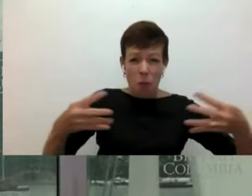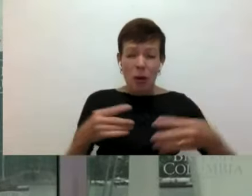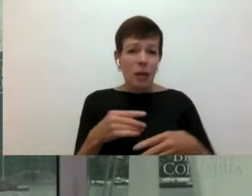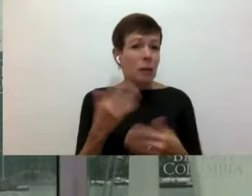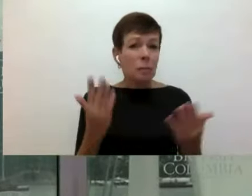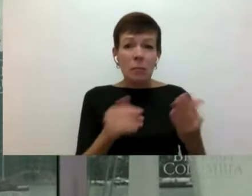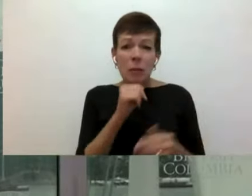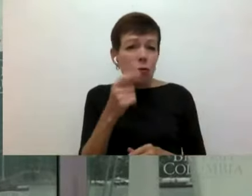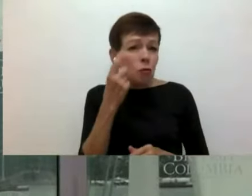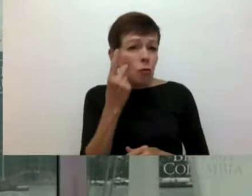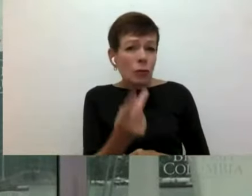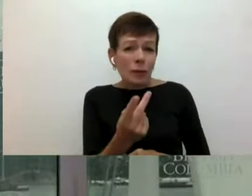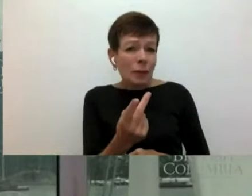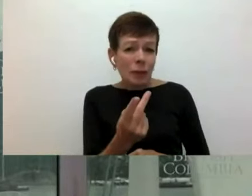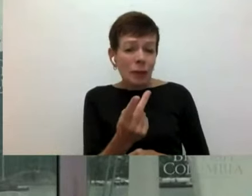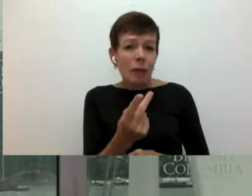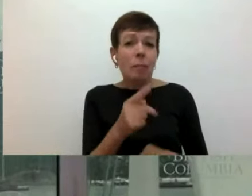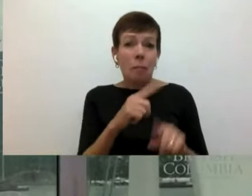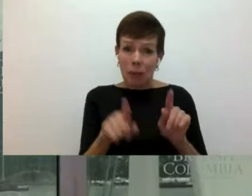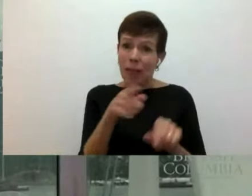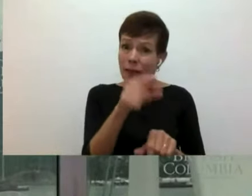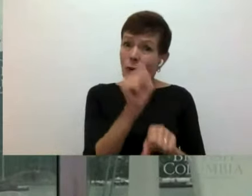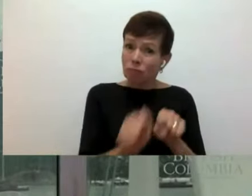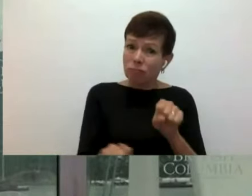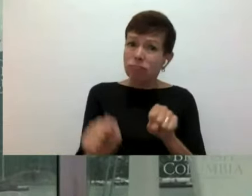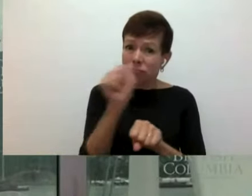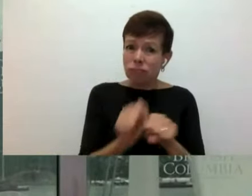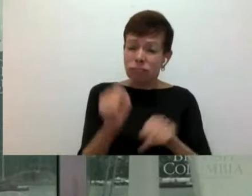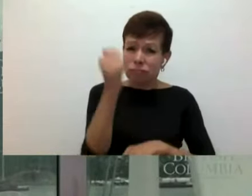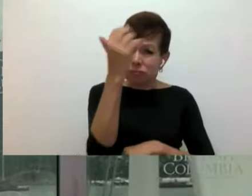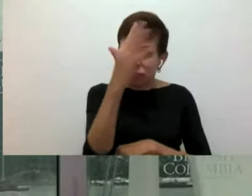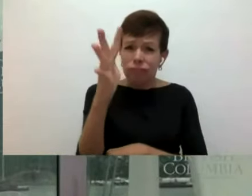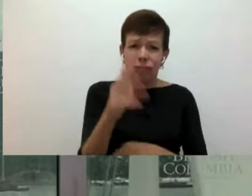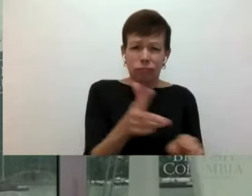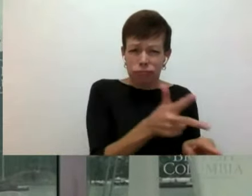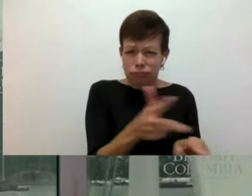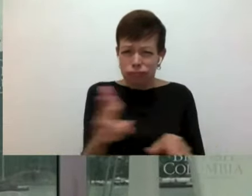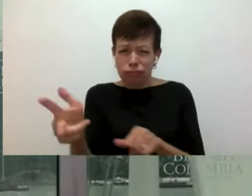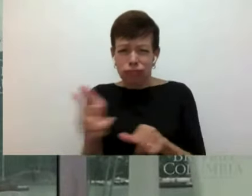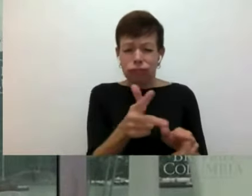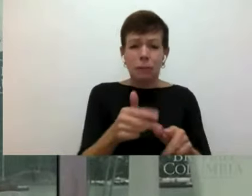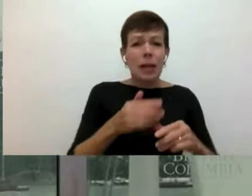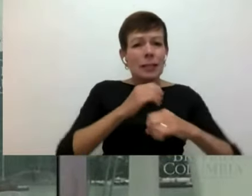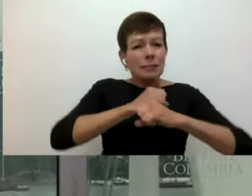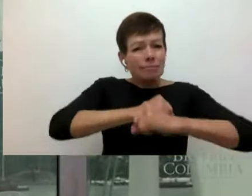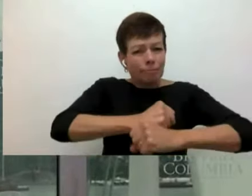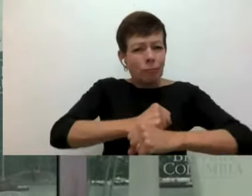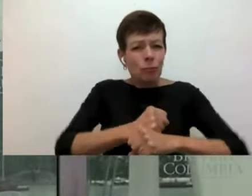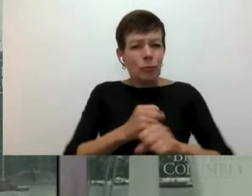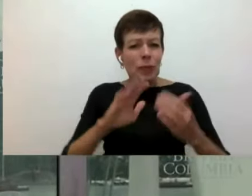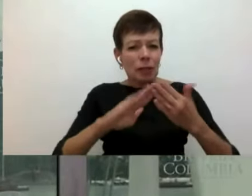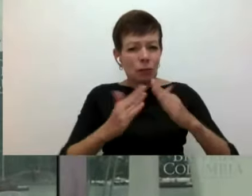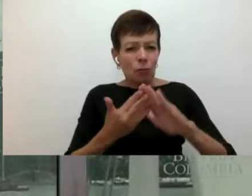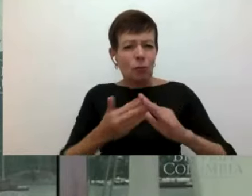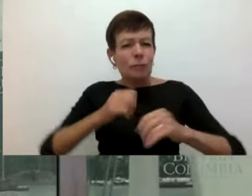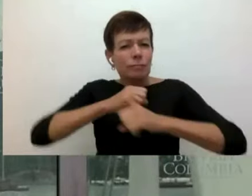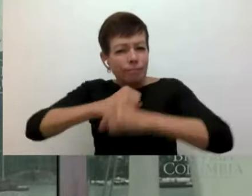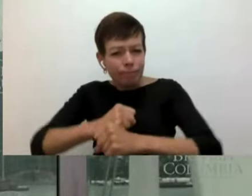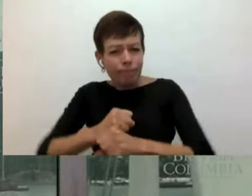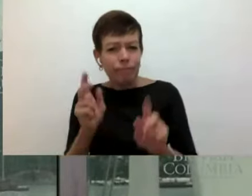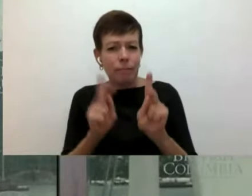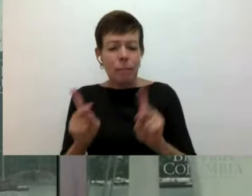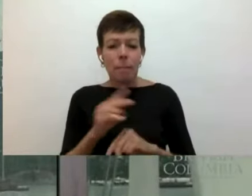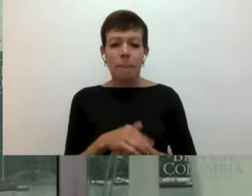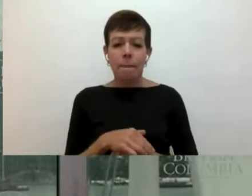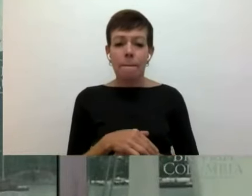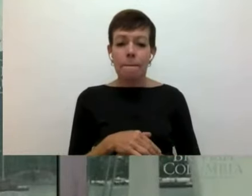fire line, and may not be readily visible to people in communities. But they are taking the actions necessary, needed on the